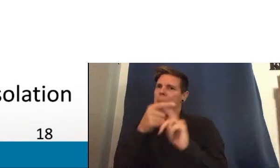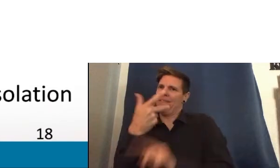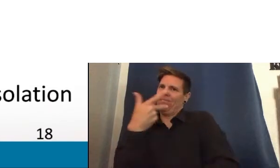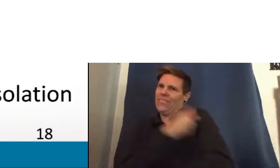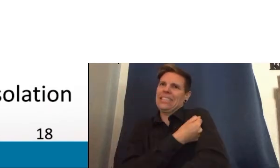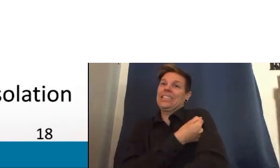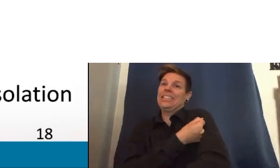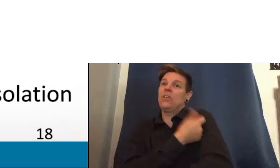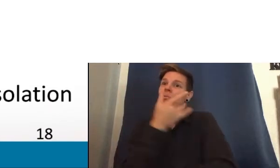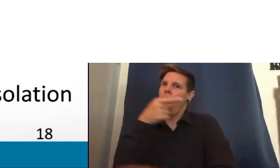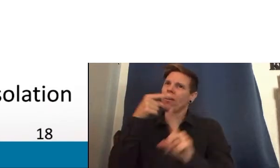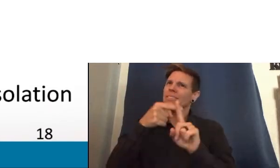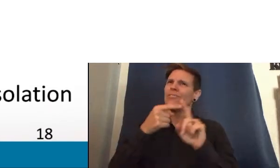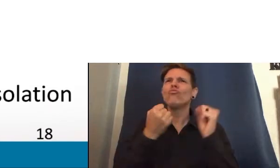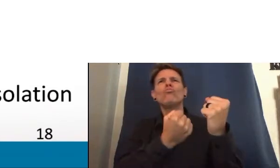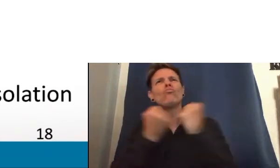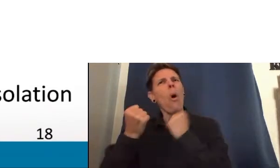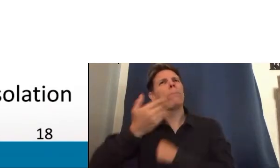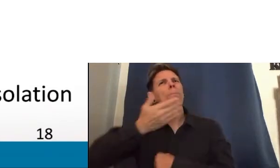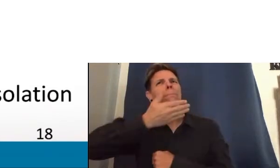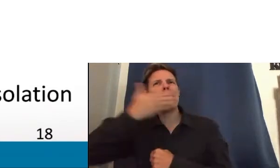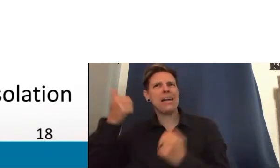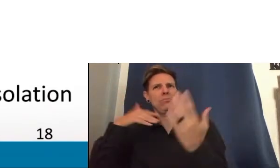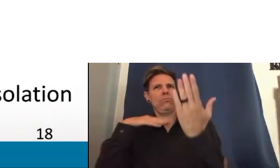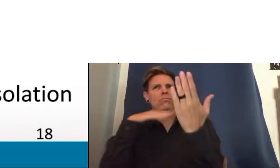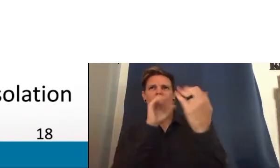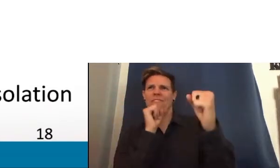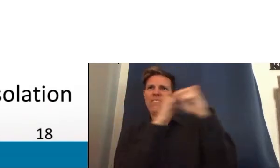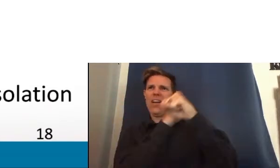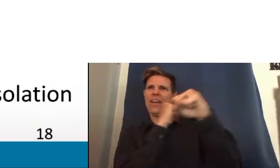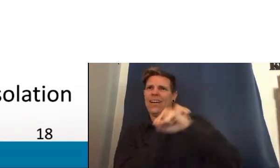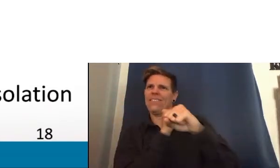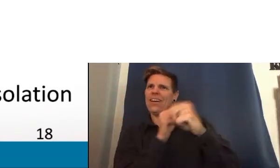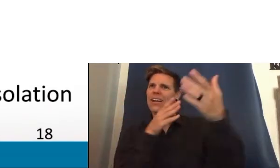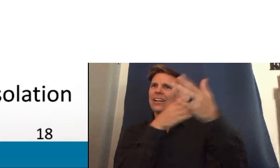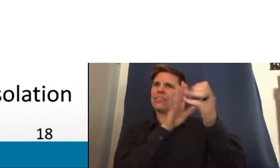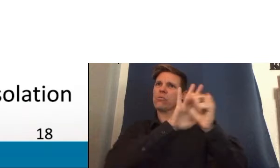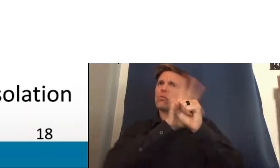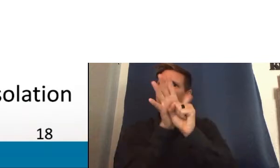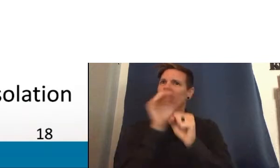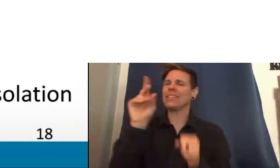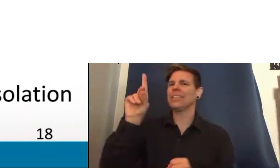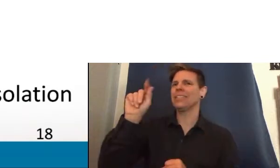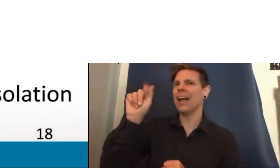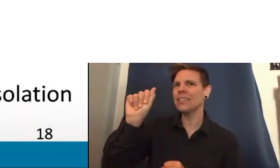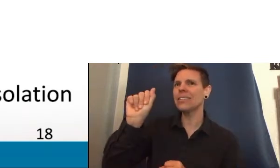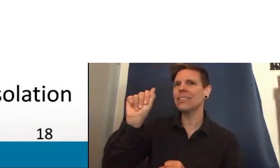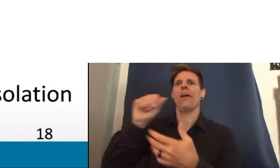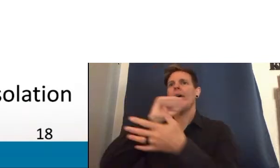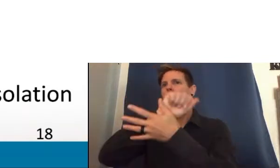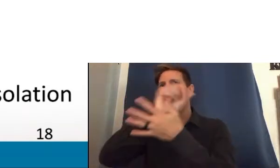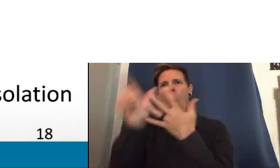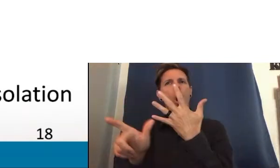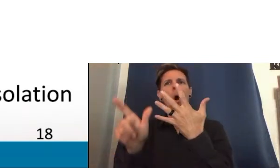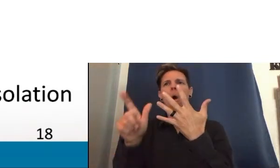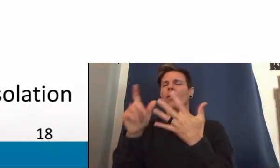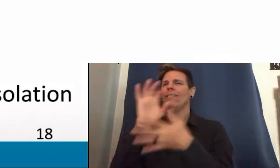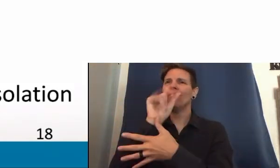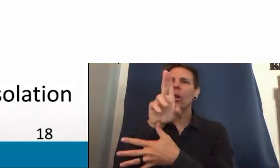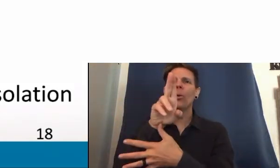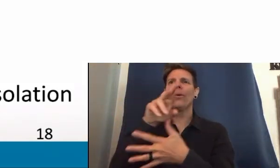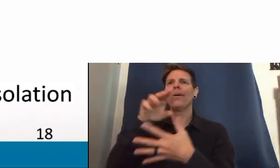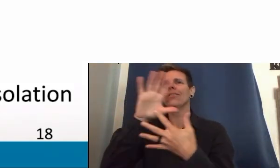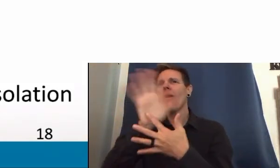have, but it is not our only tool. And we need to make use of all of the tools that come to bear when we talk about prevention and